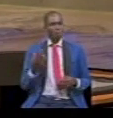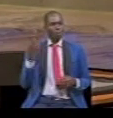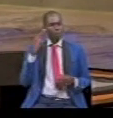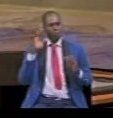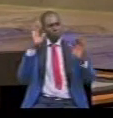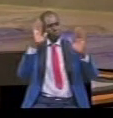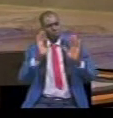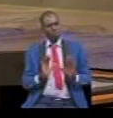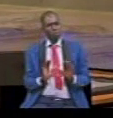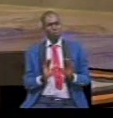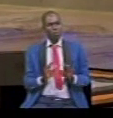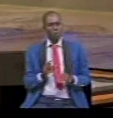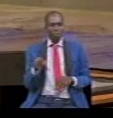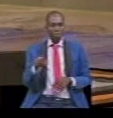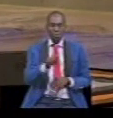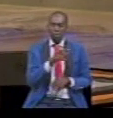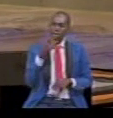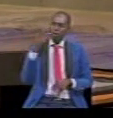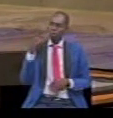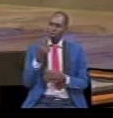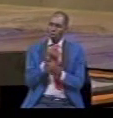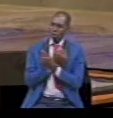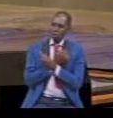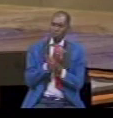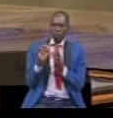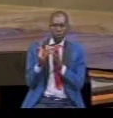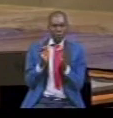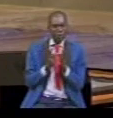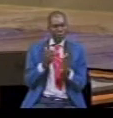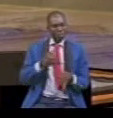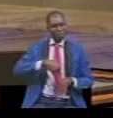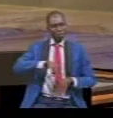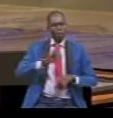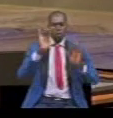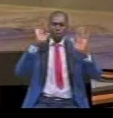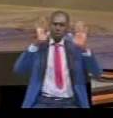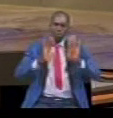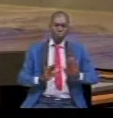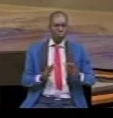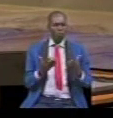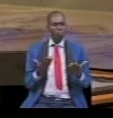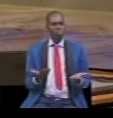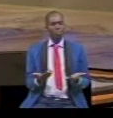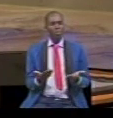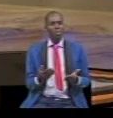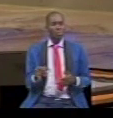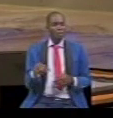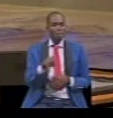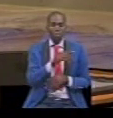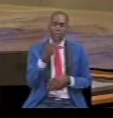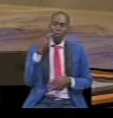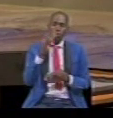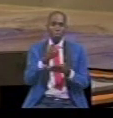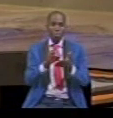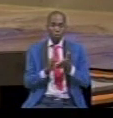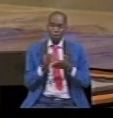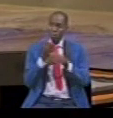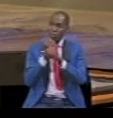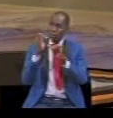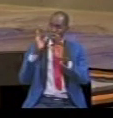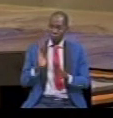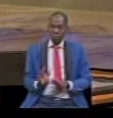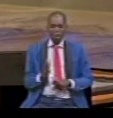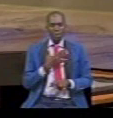saw loving Jesus, and they were troubled. They saw their own Savior, and they